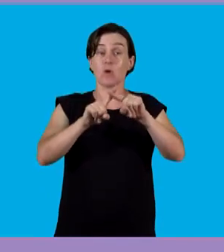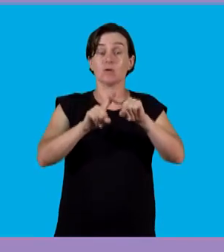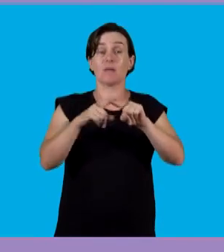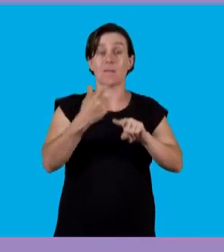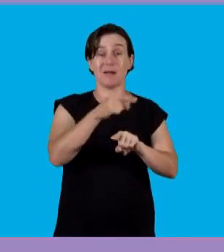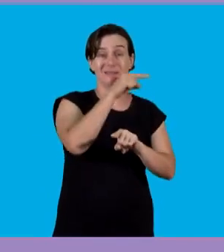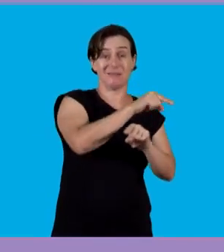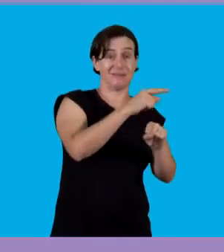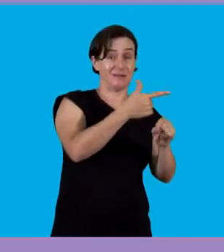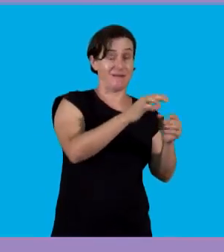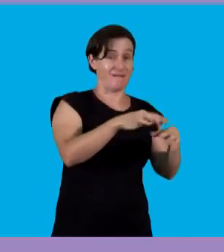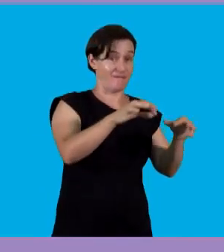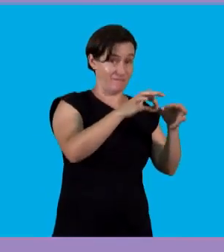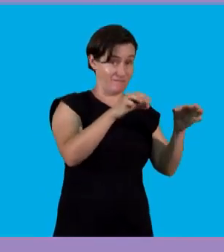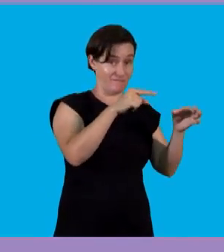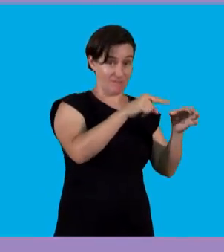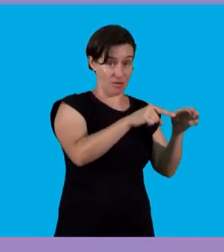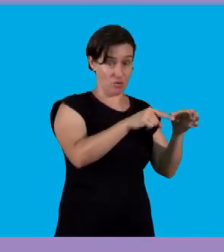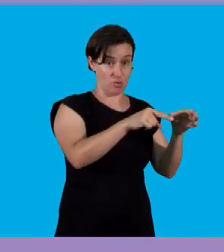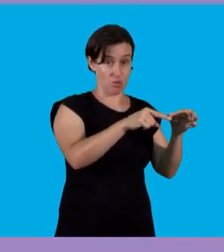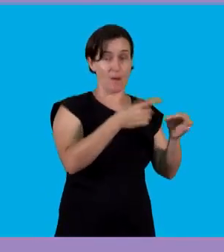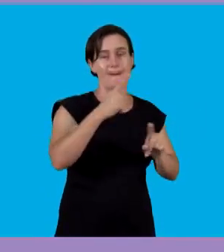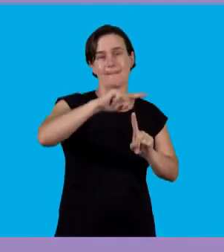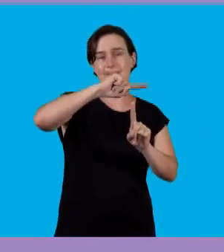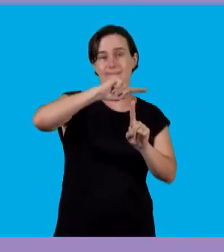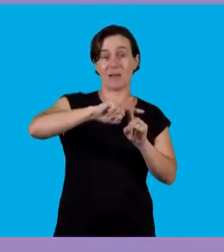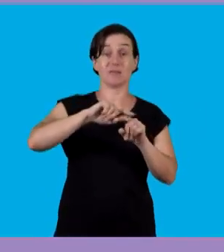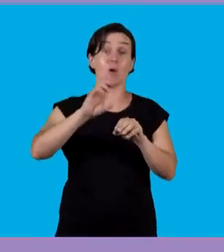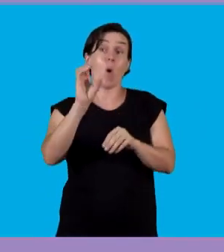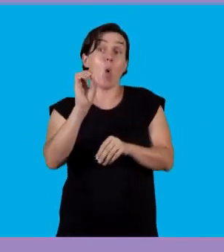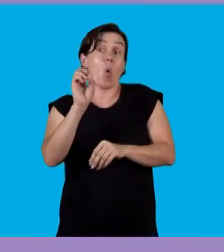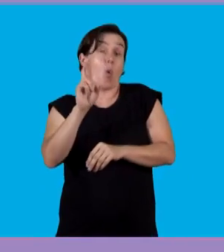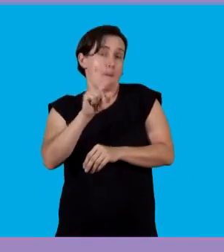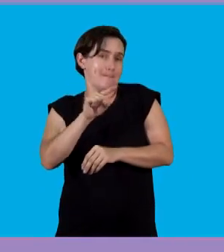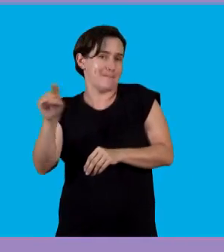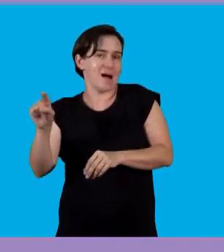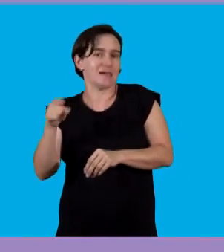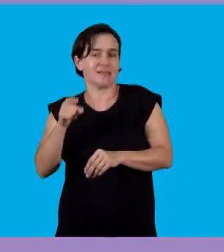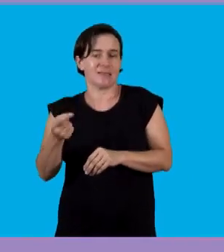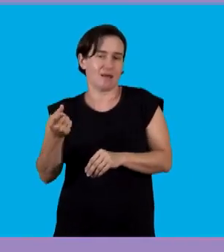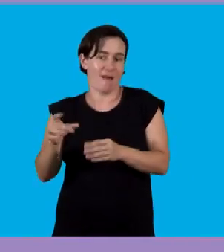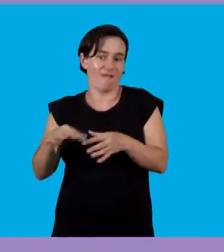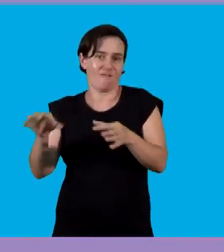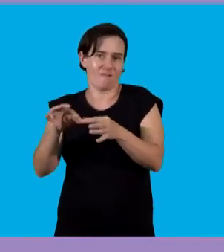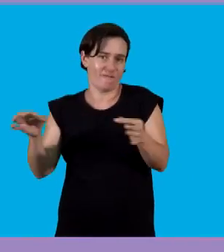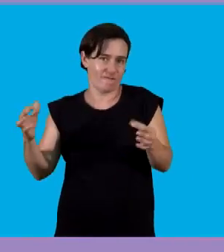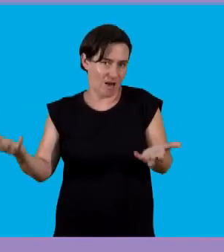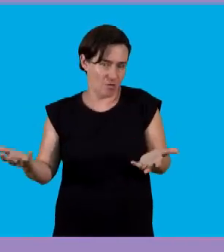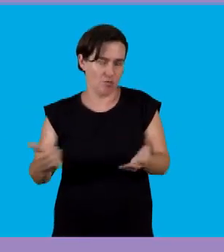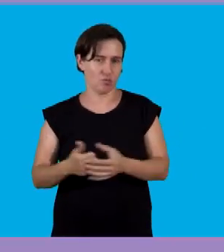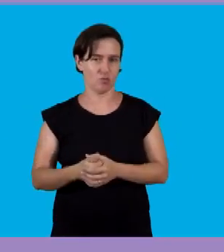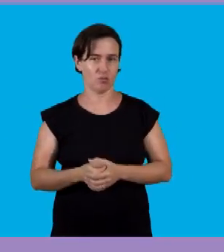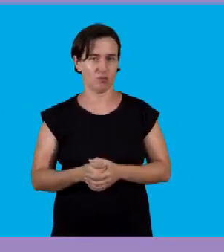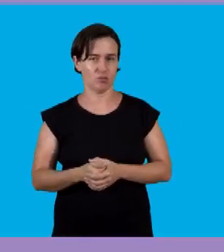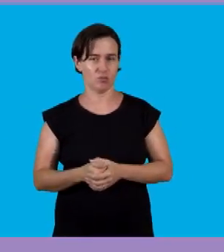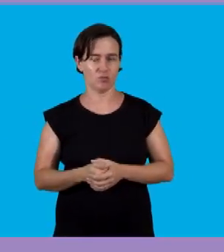input value, and of course we are going to add or subtract that constant value